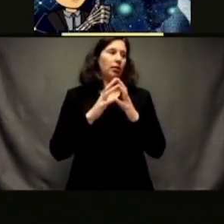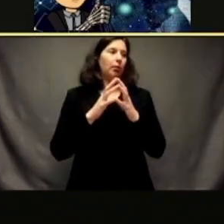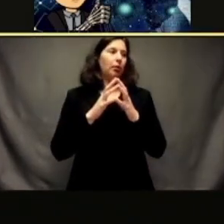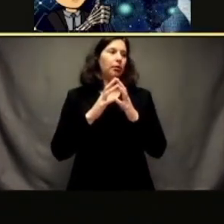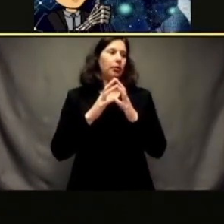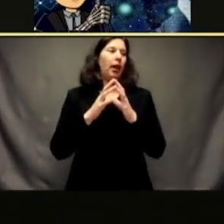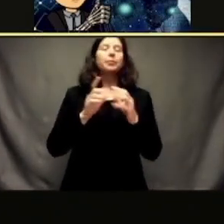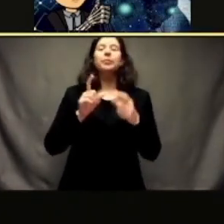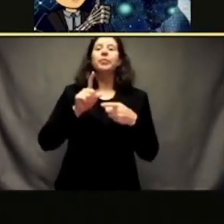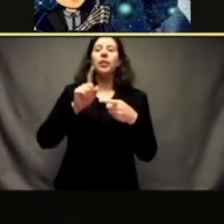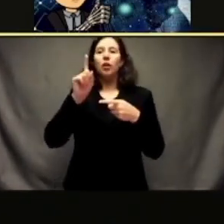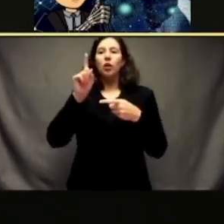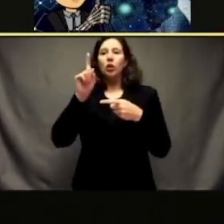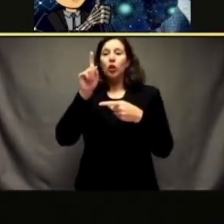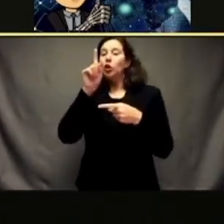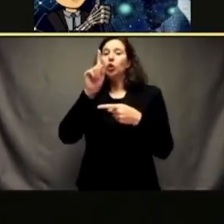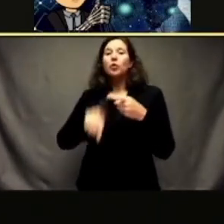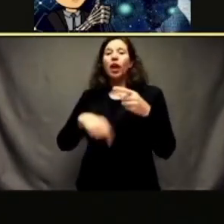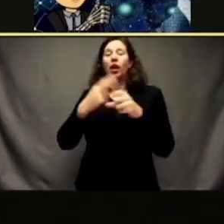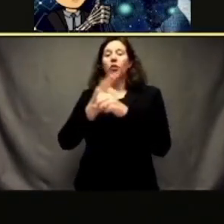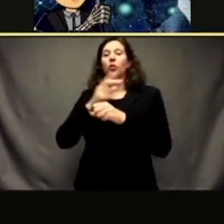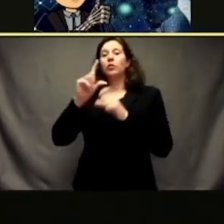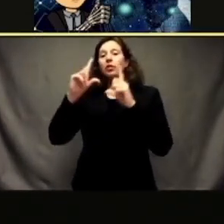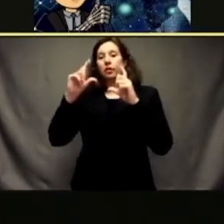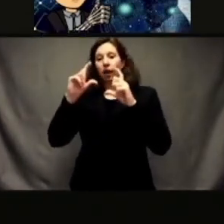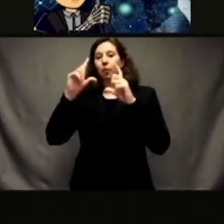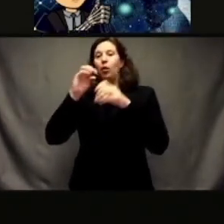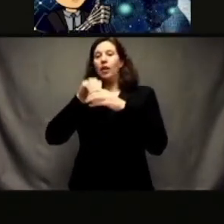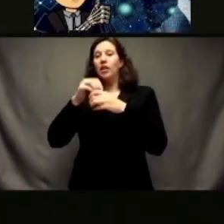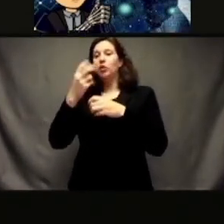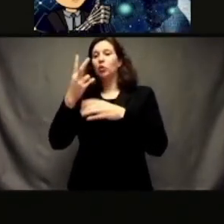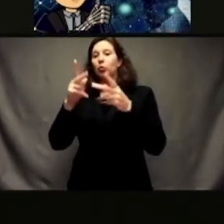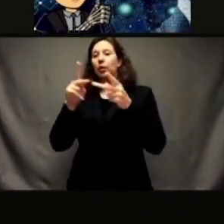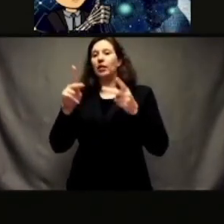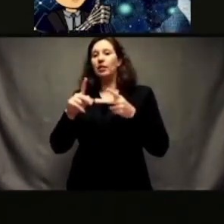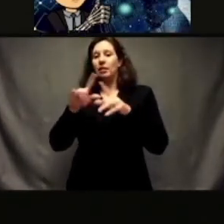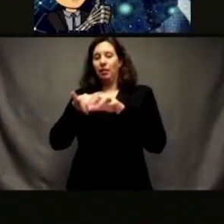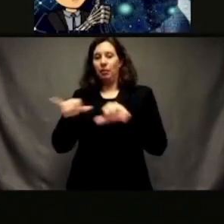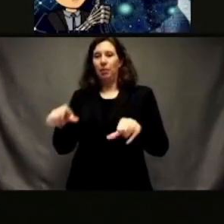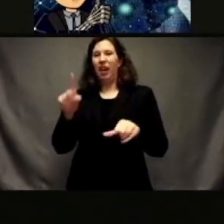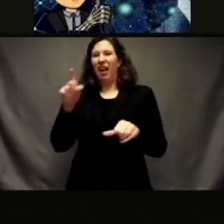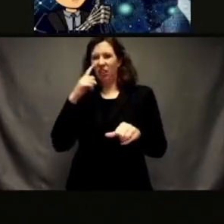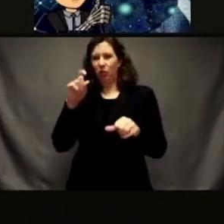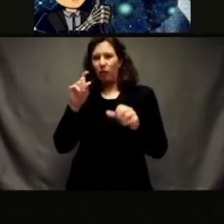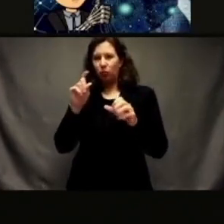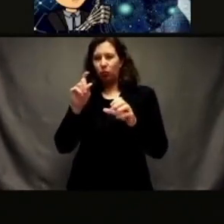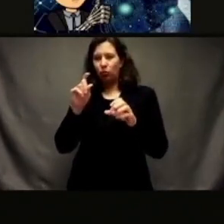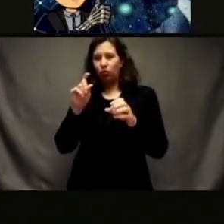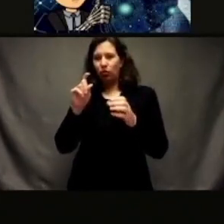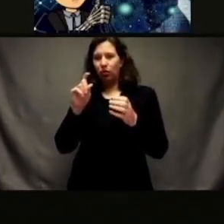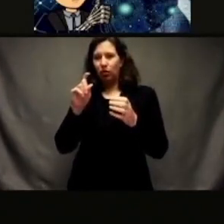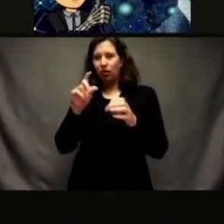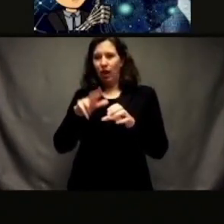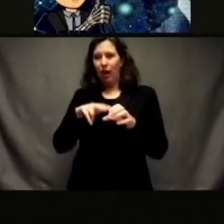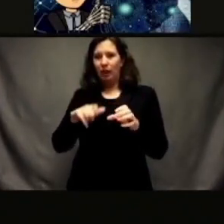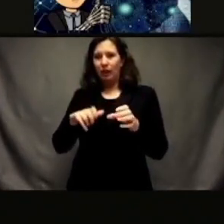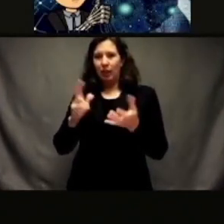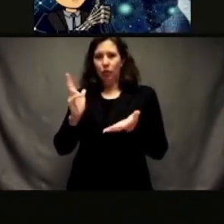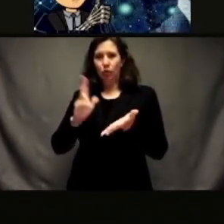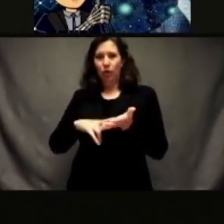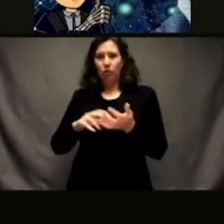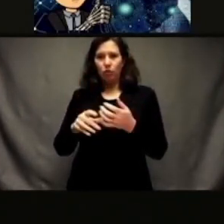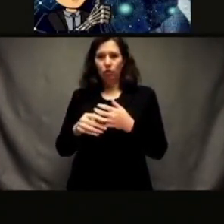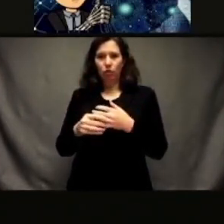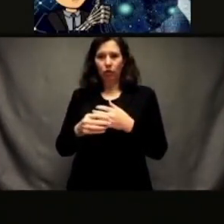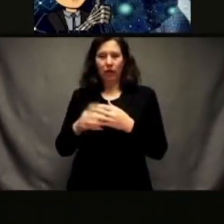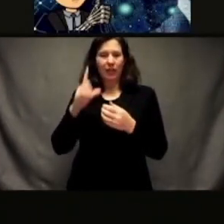reload. I have it off, but right now it's not working. I think you have to exit and re-enter because it doesn't catch